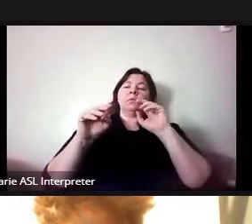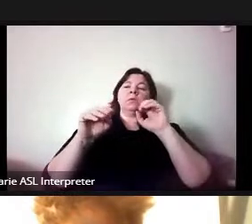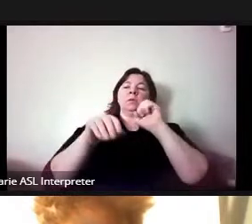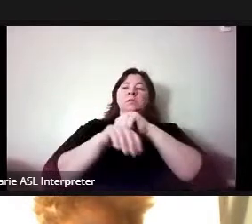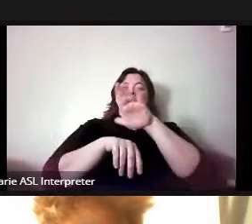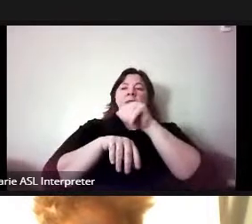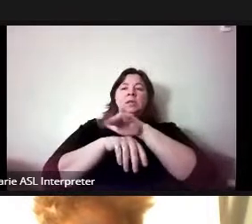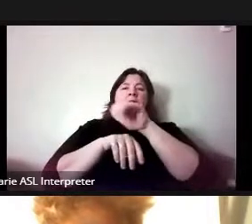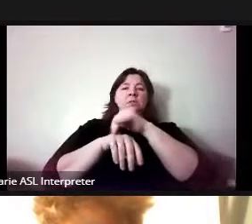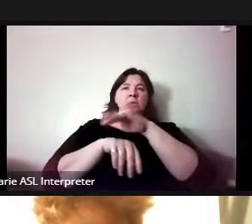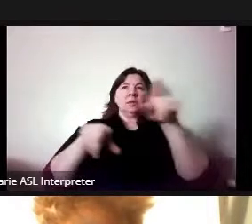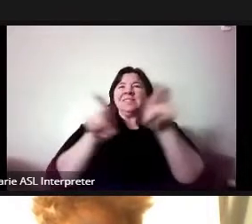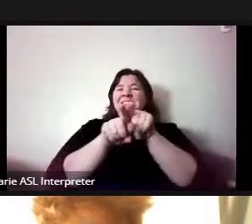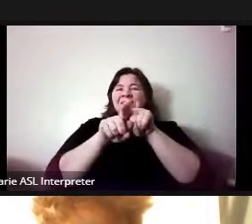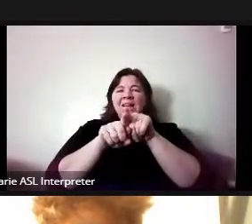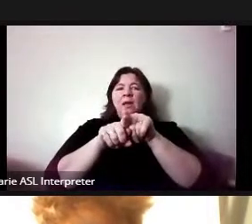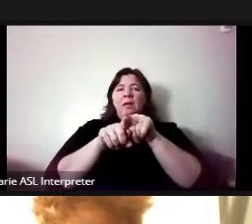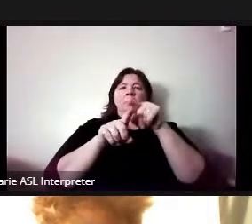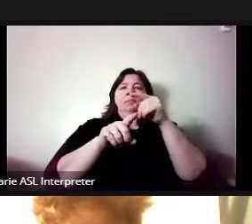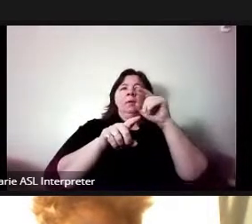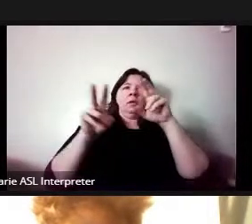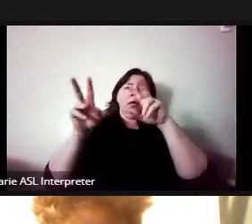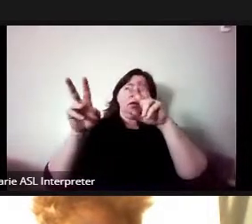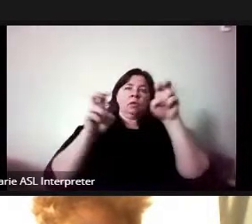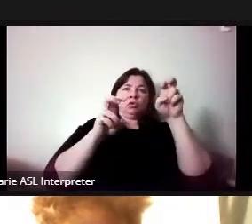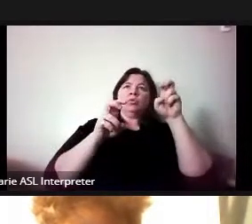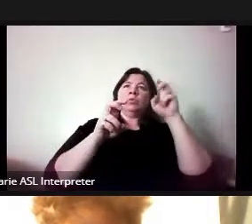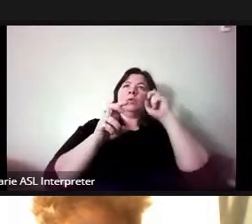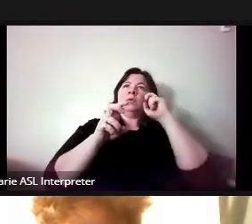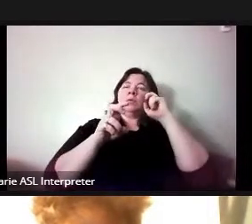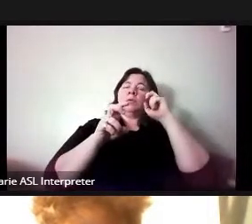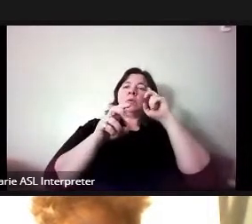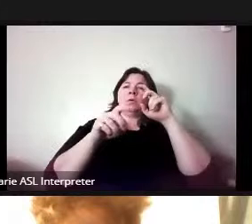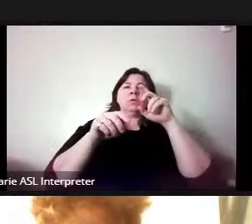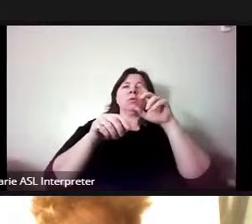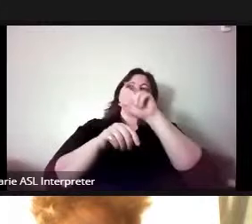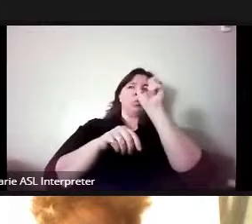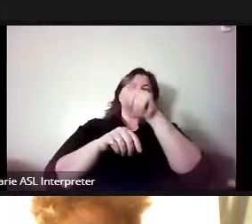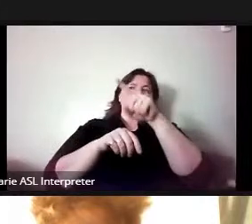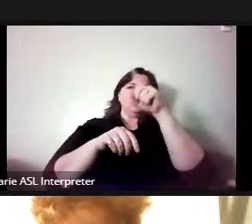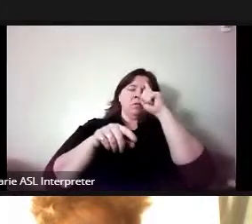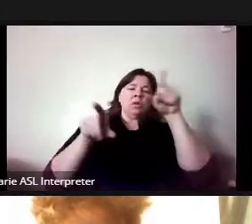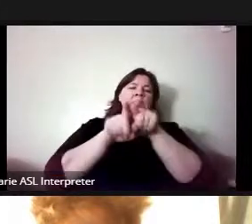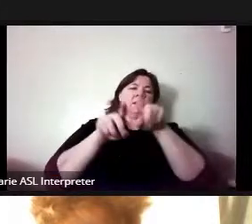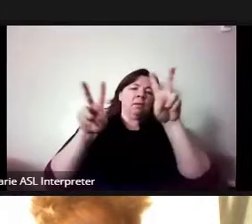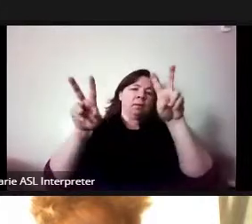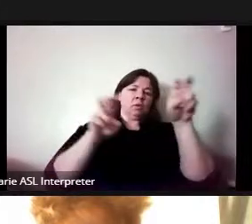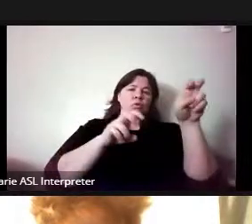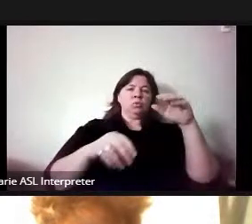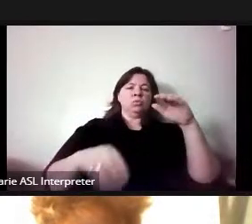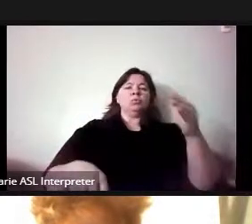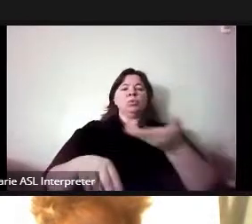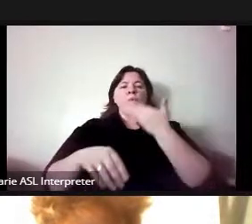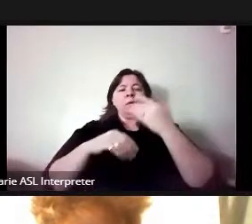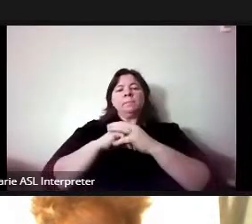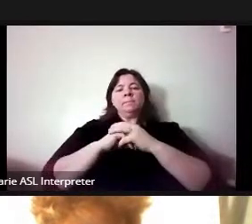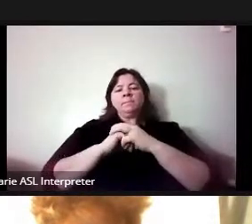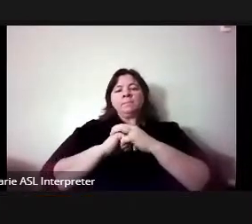same issues. Okay, thank you. You're welcome.